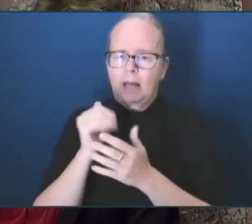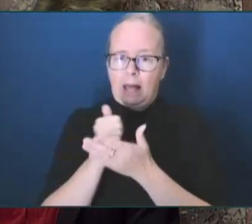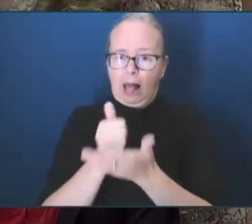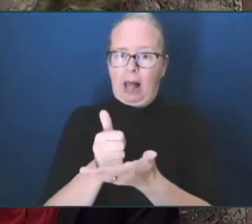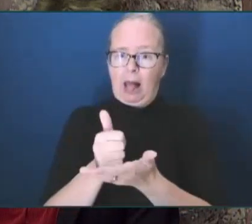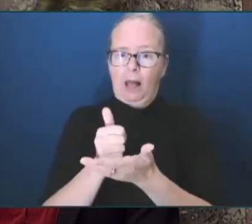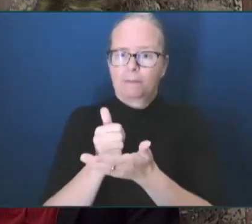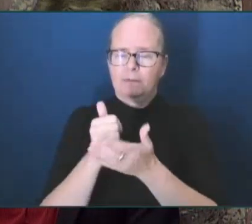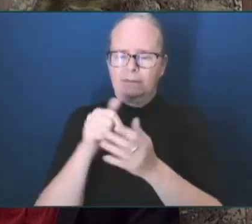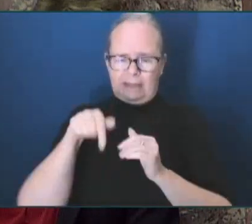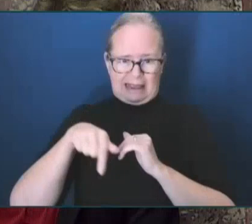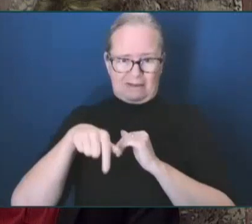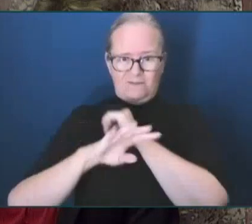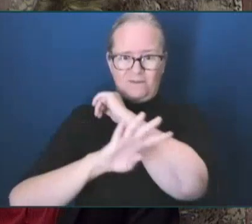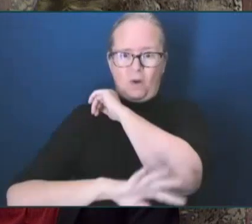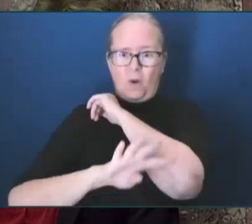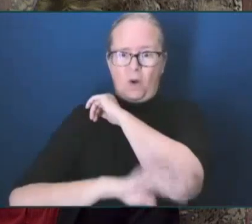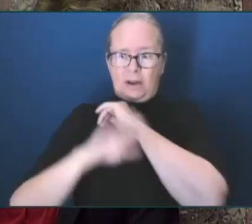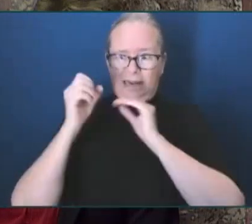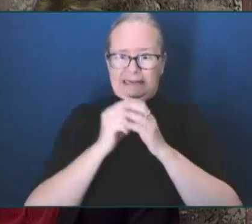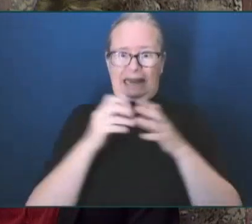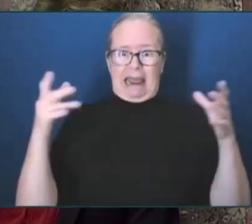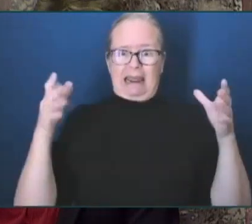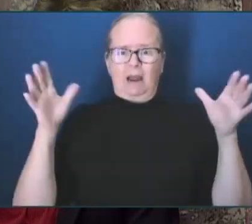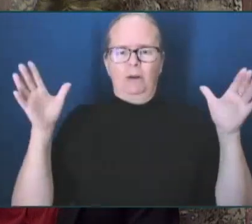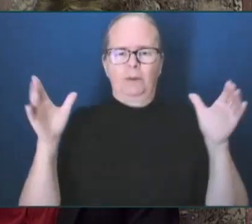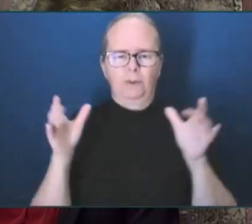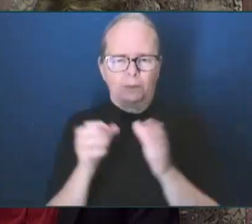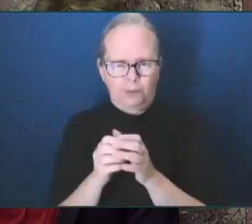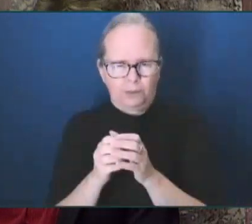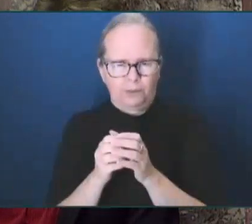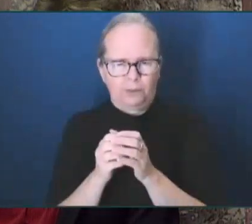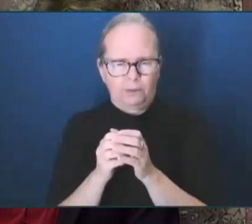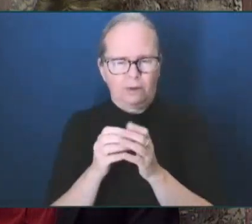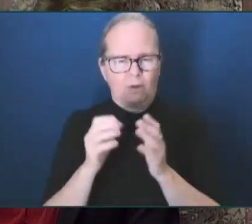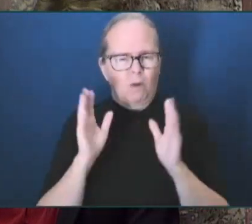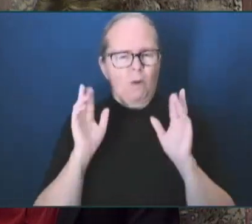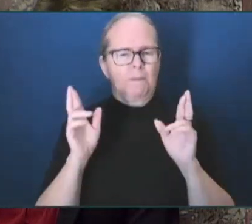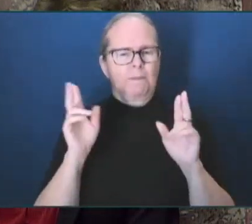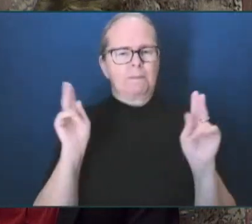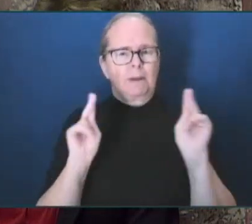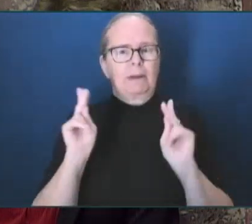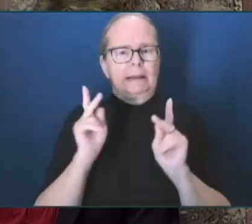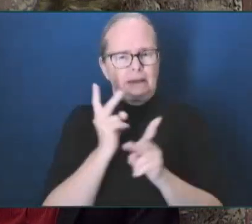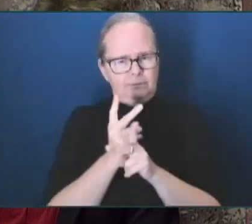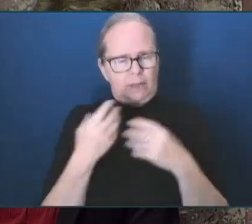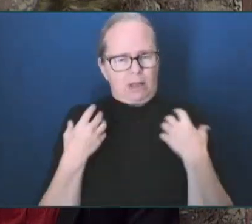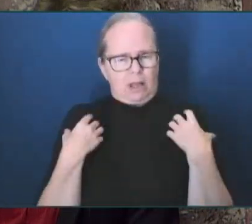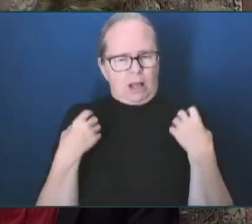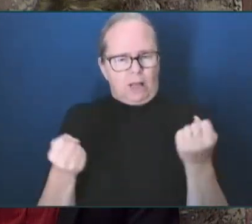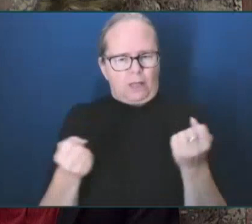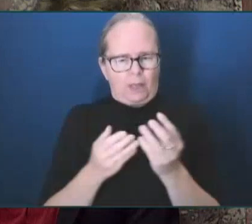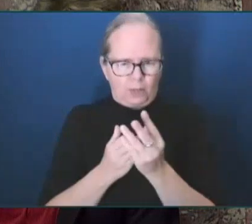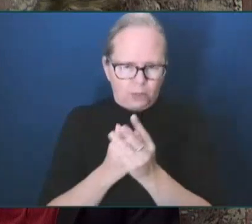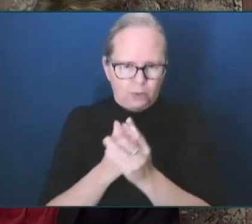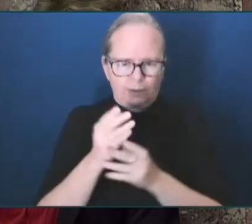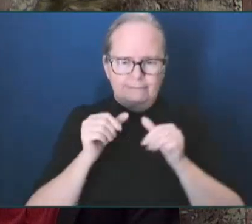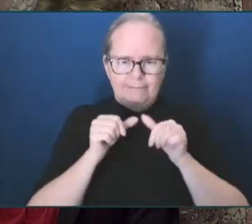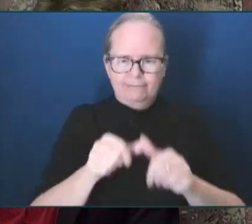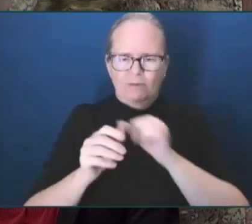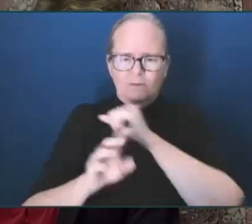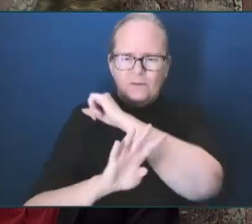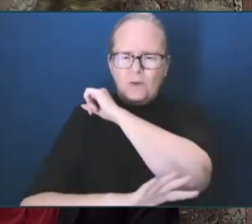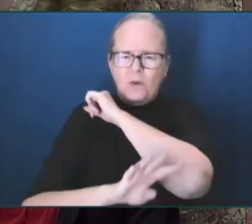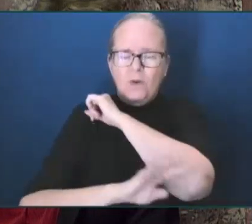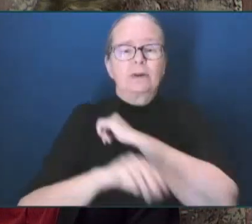healthier through what will be a challenging fall. So the member is correct. We are preparing for that season, as everyone would expect we